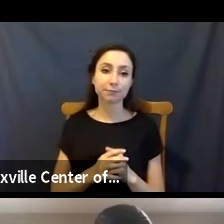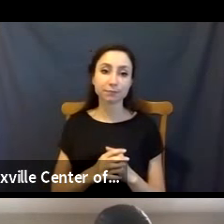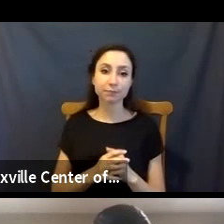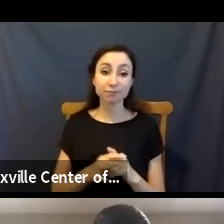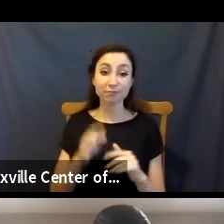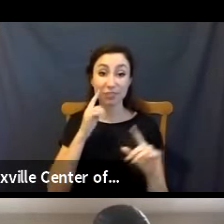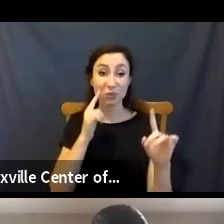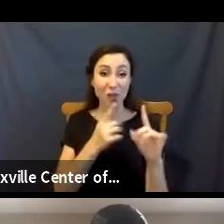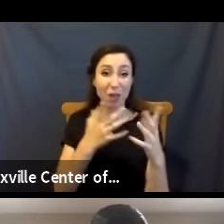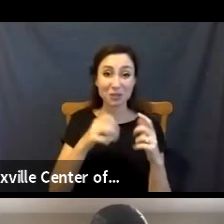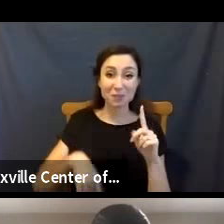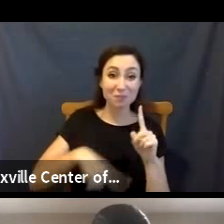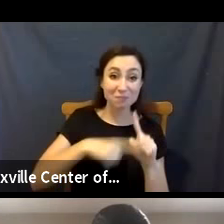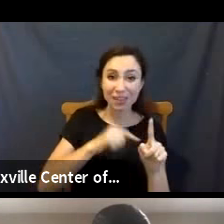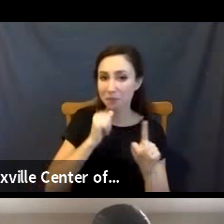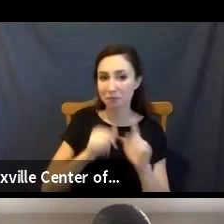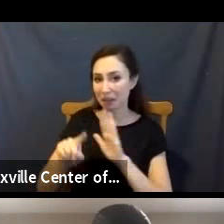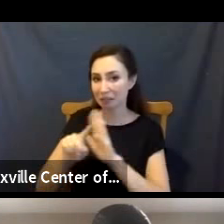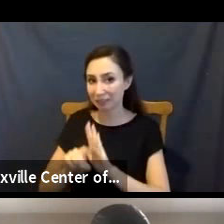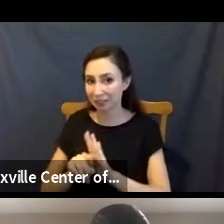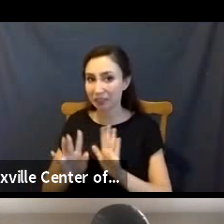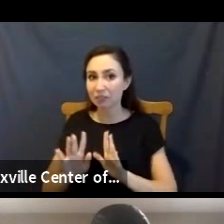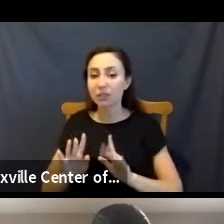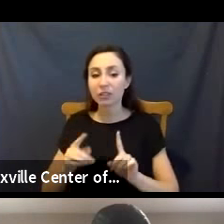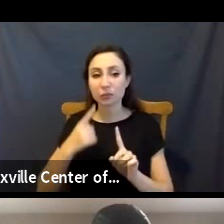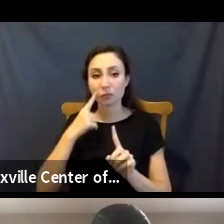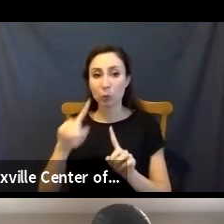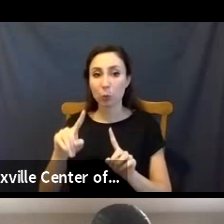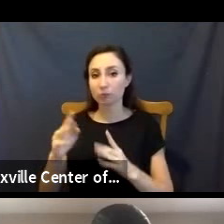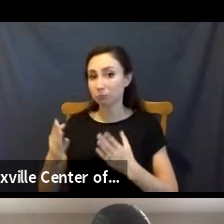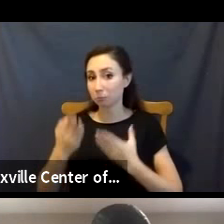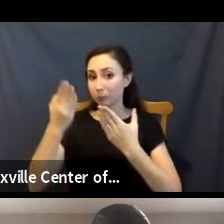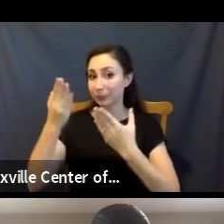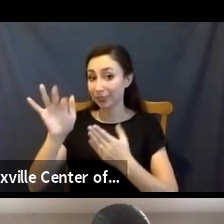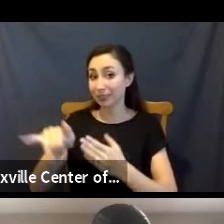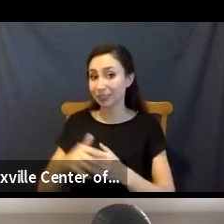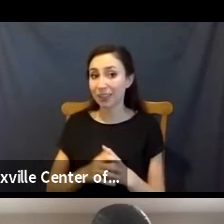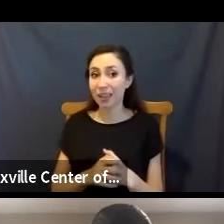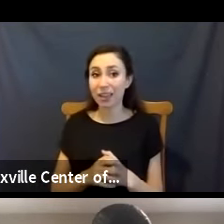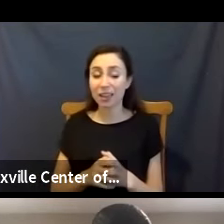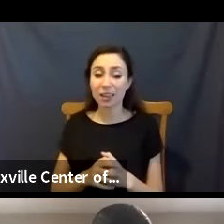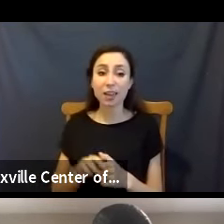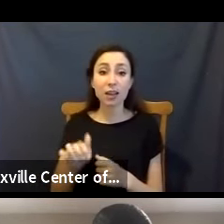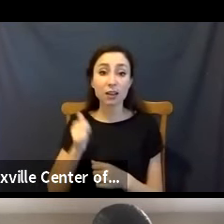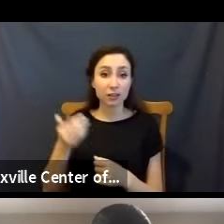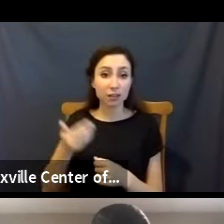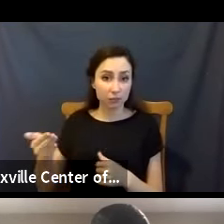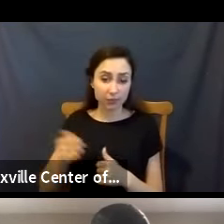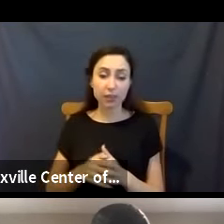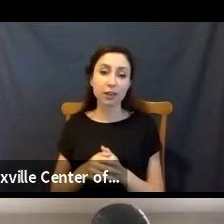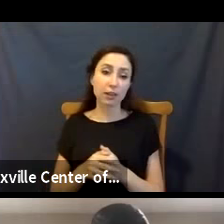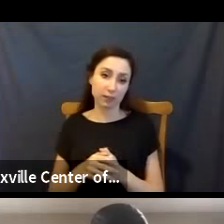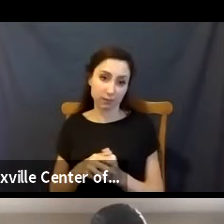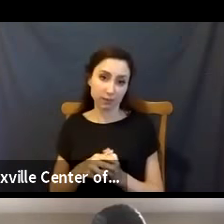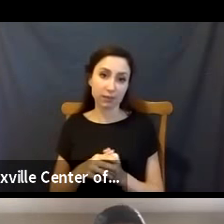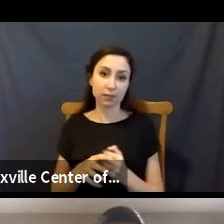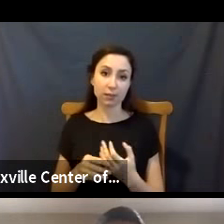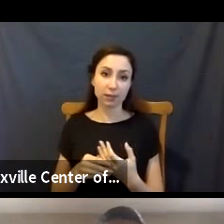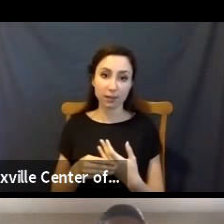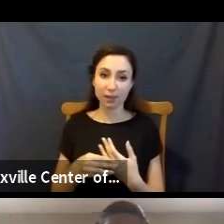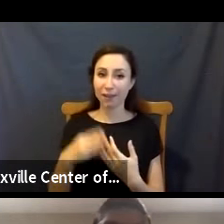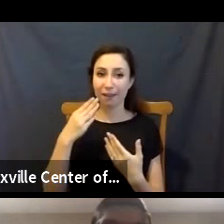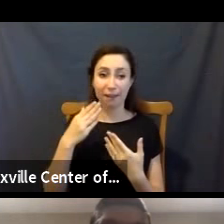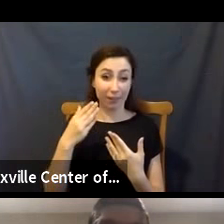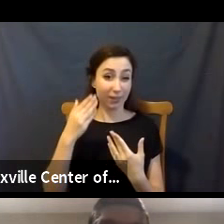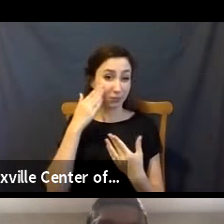of a positive, not a negative, in bringing that forward. And then the other thing is that, there is I don't know how